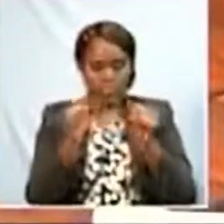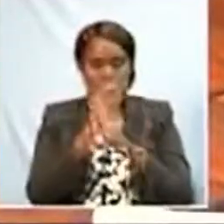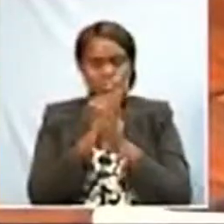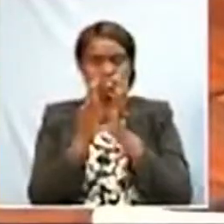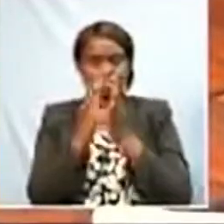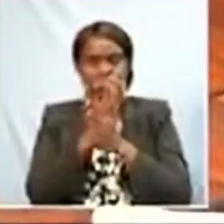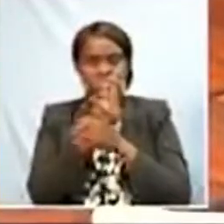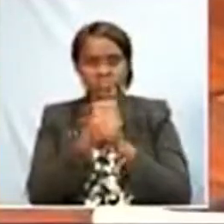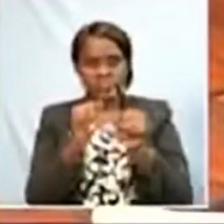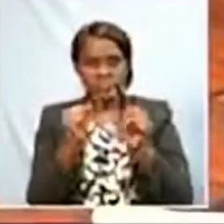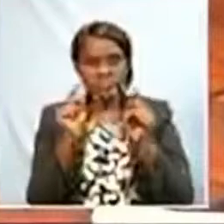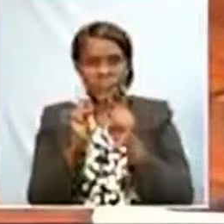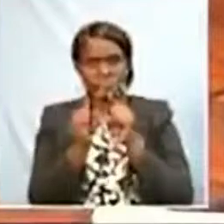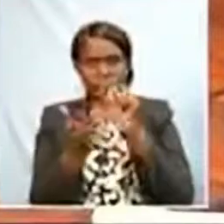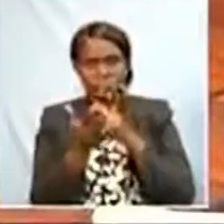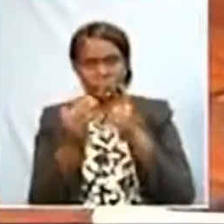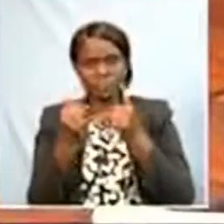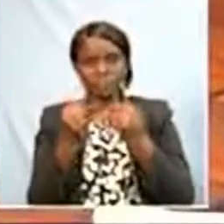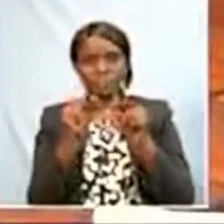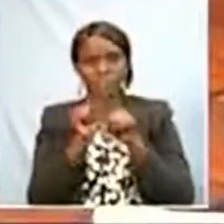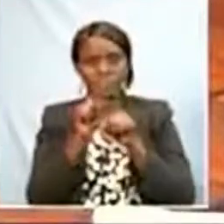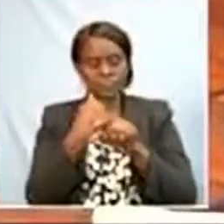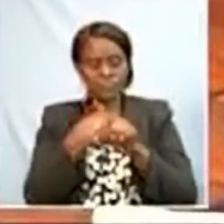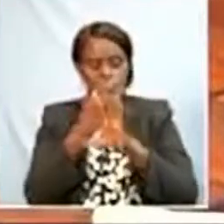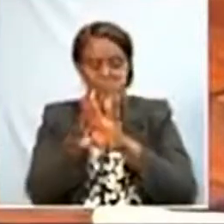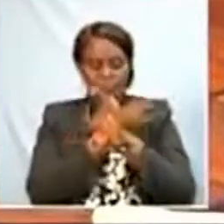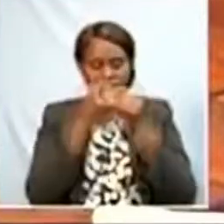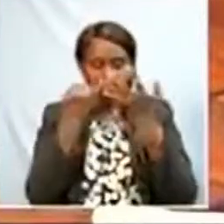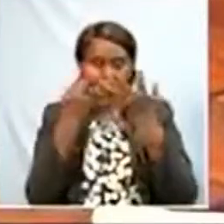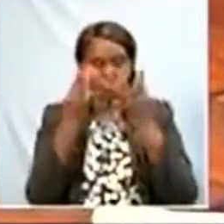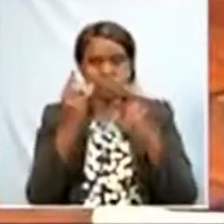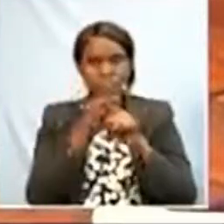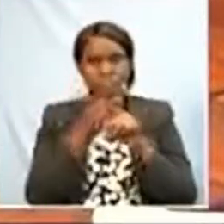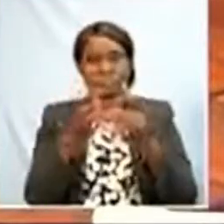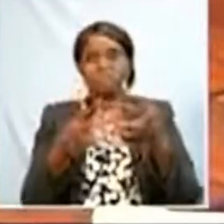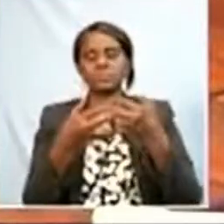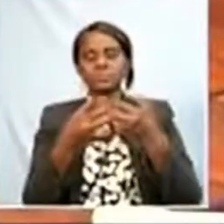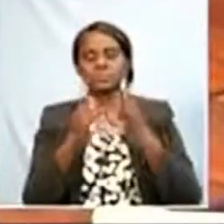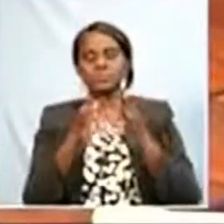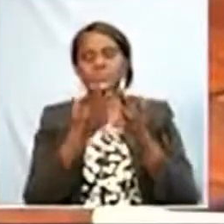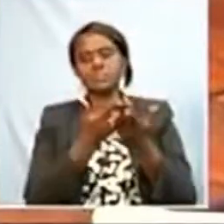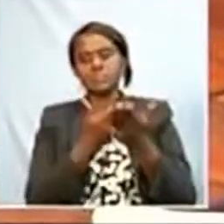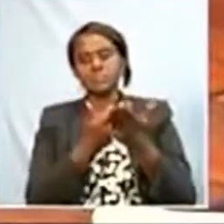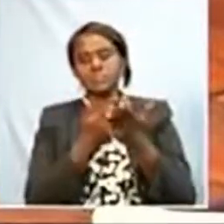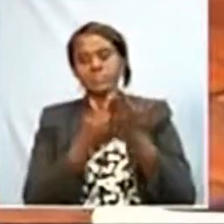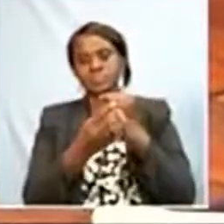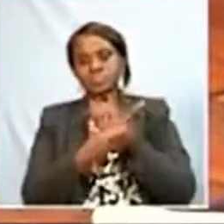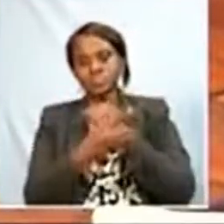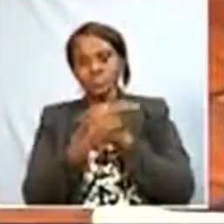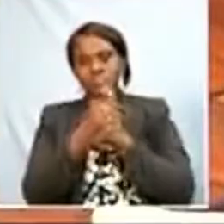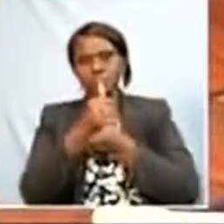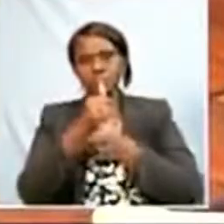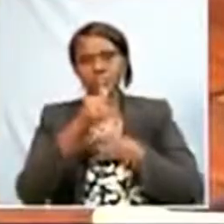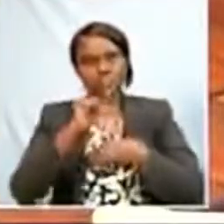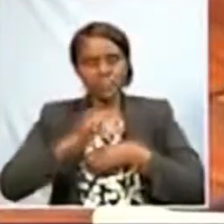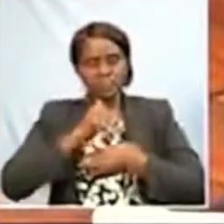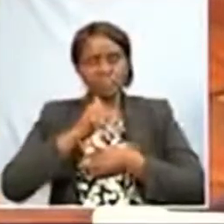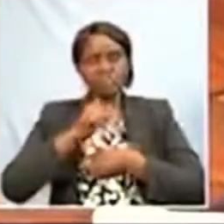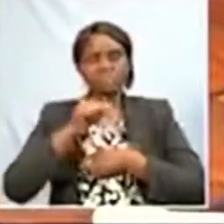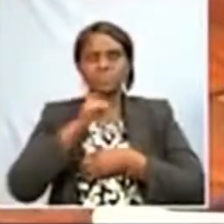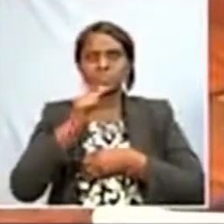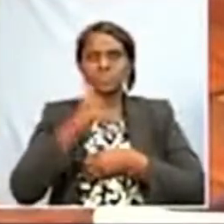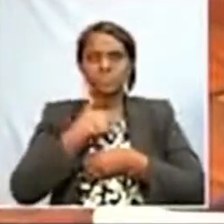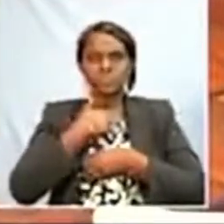contracts. And just like I earlier mentioned, from the engineering point of view, the department, I think, we were